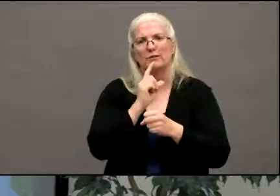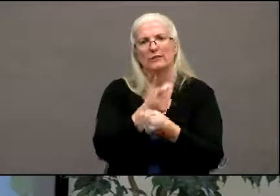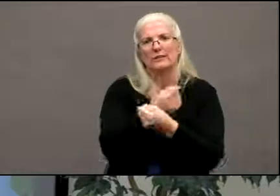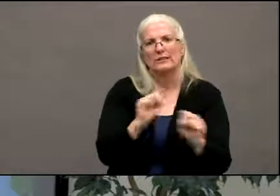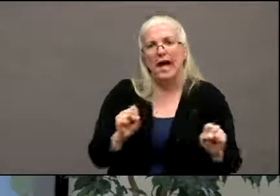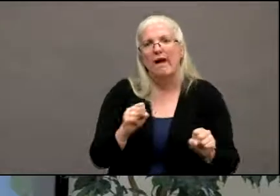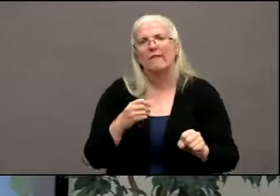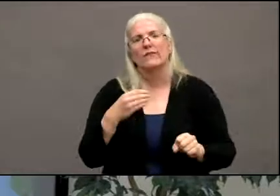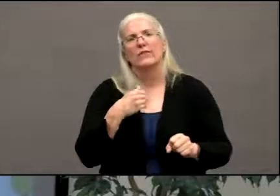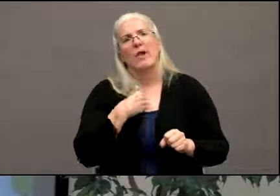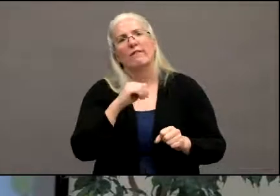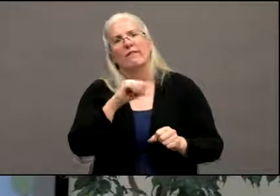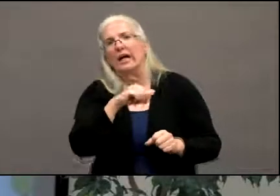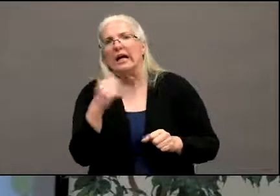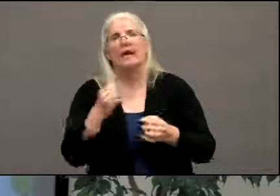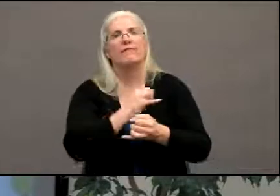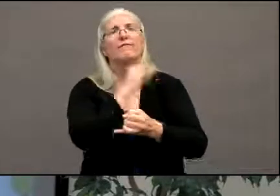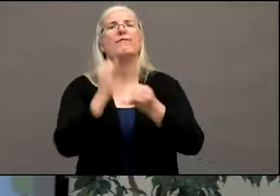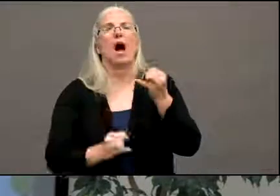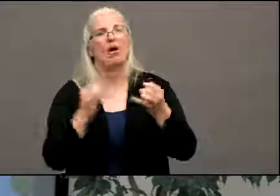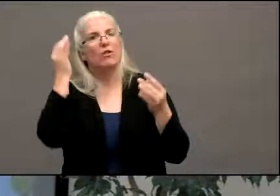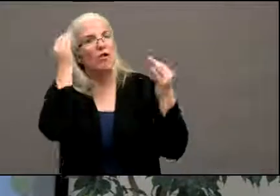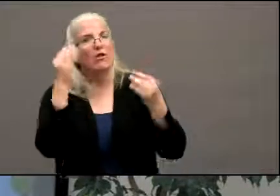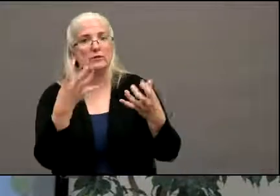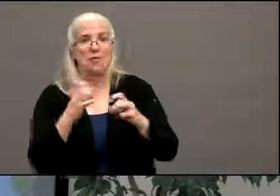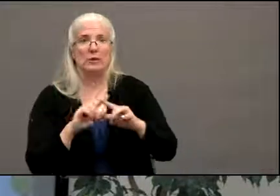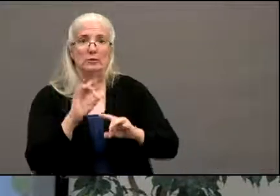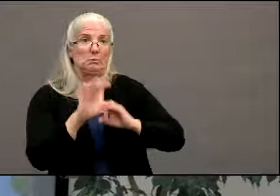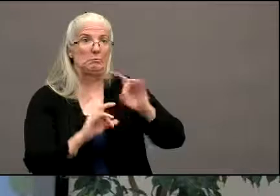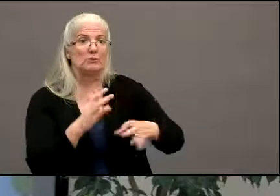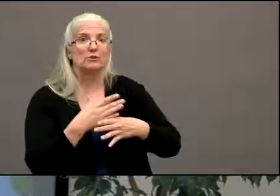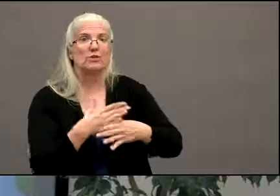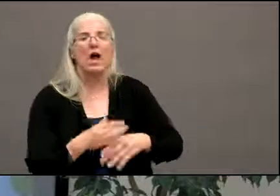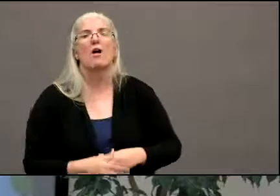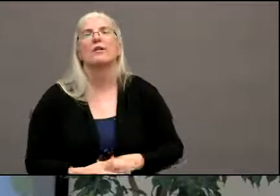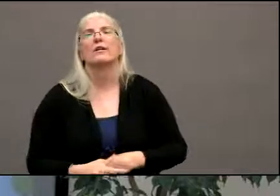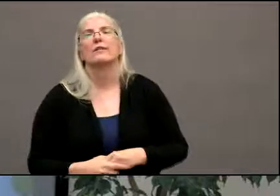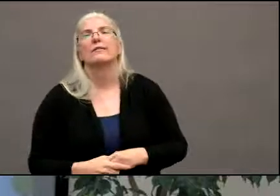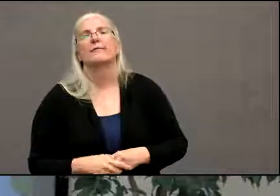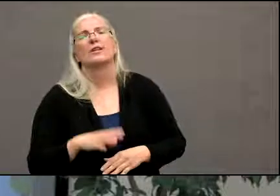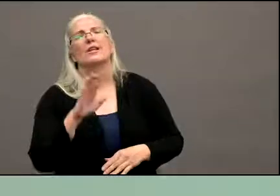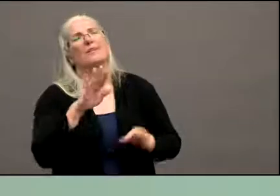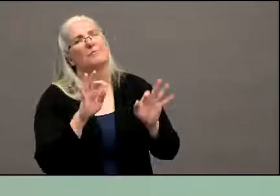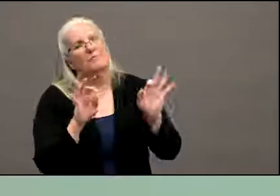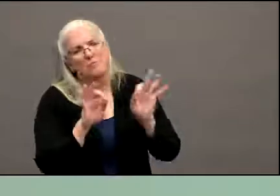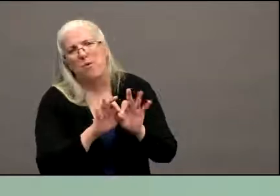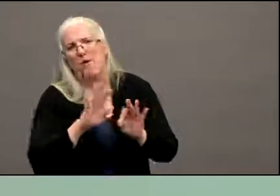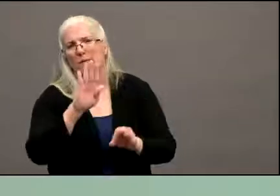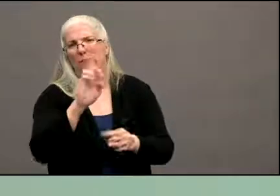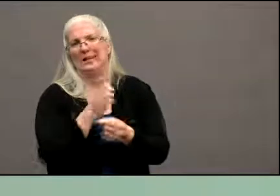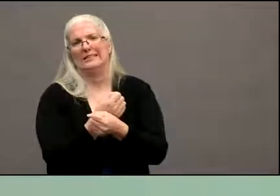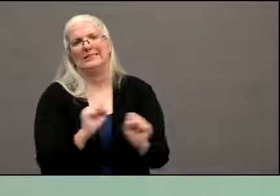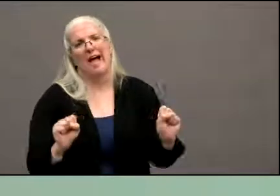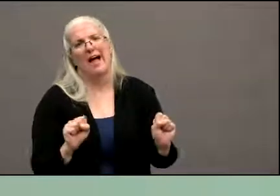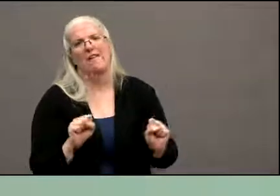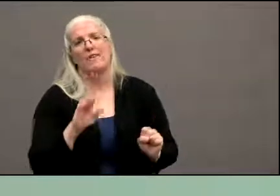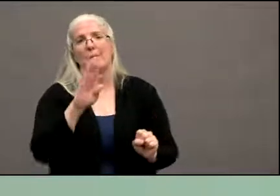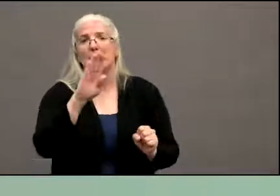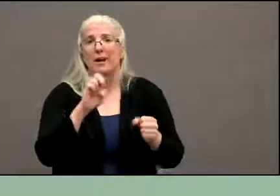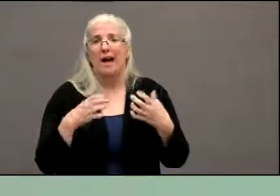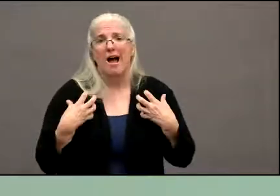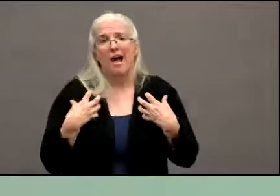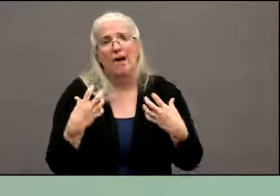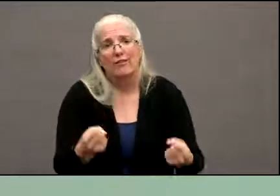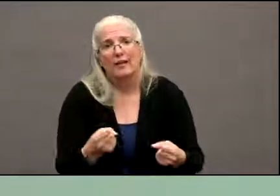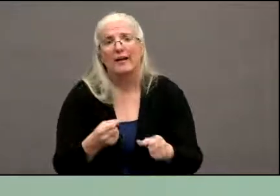Be safe, be healthy, be well. Be in compliance with our industry-specific